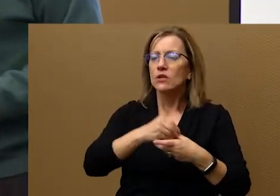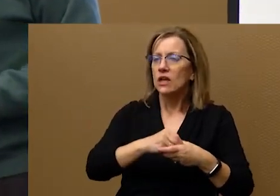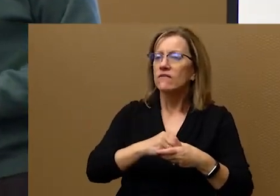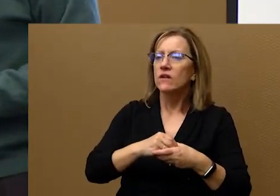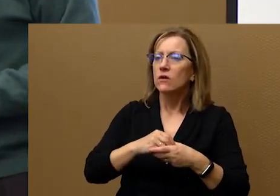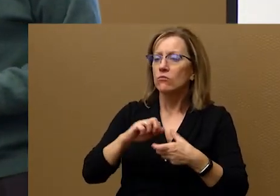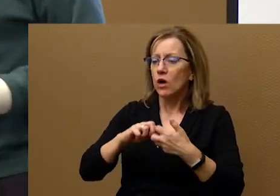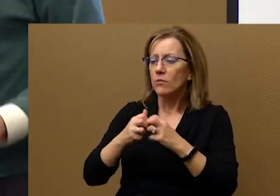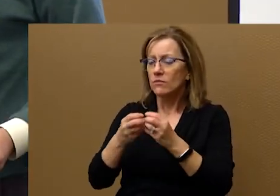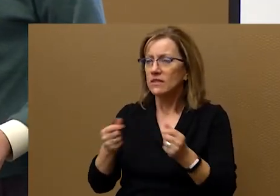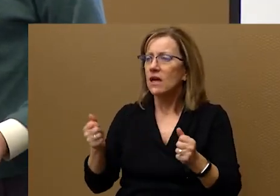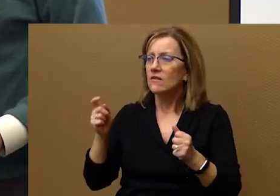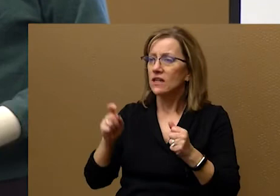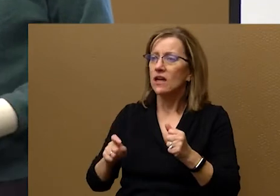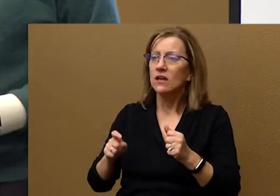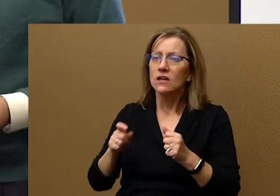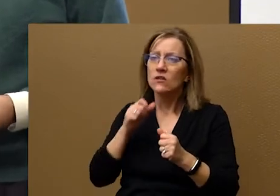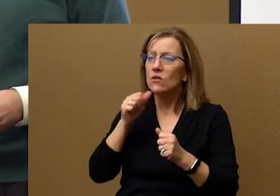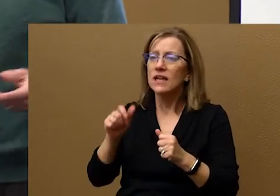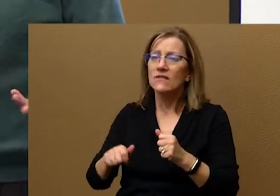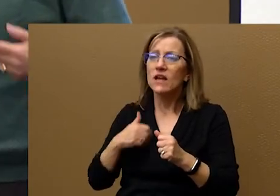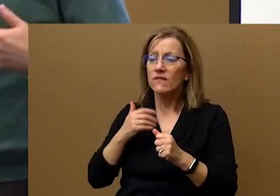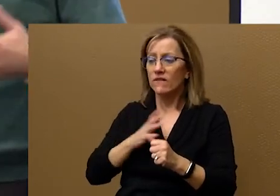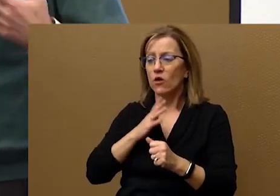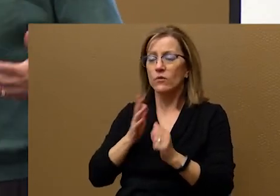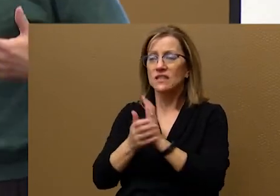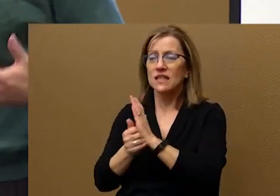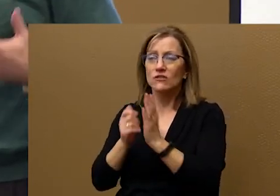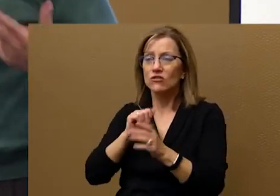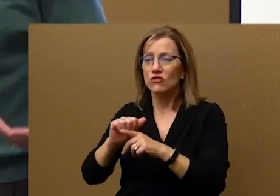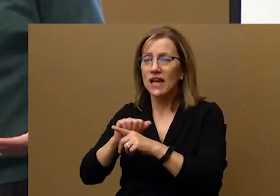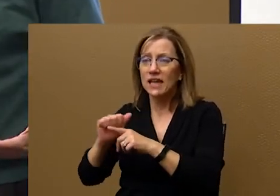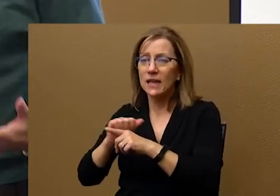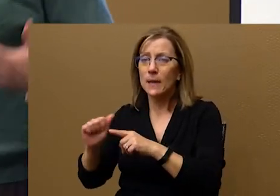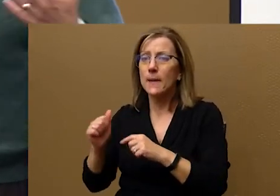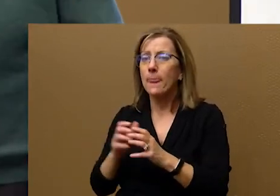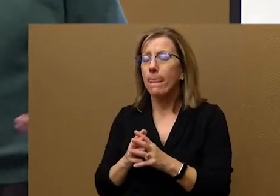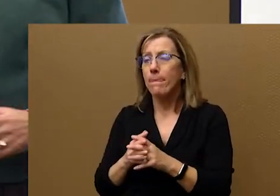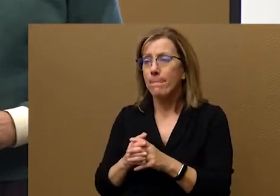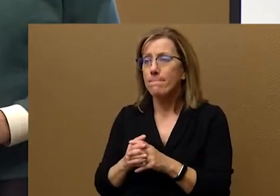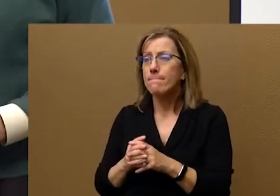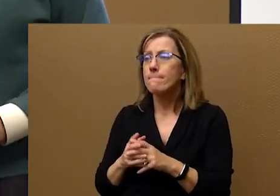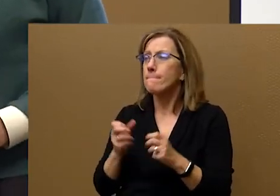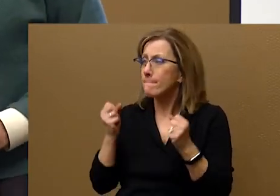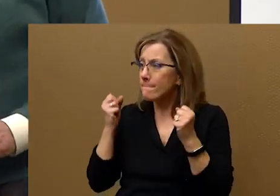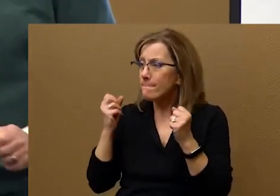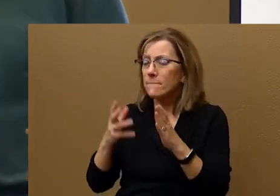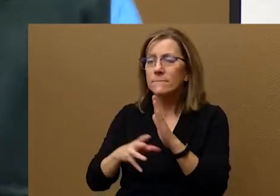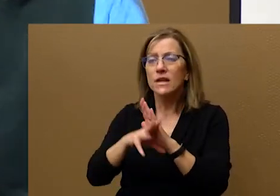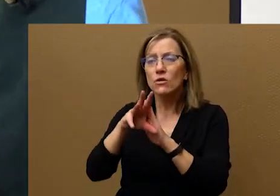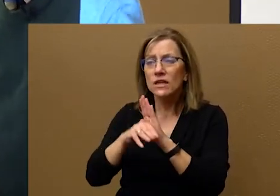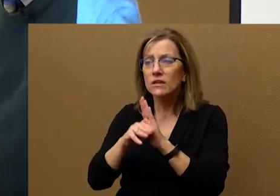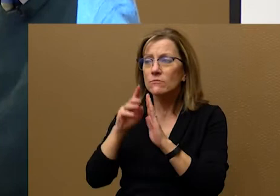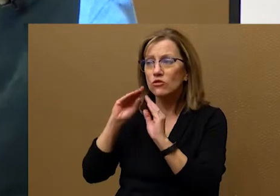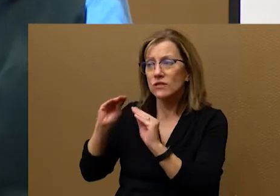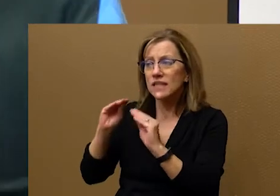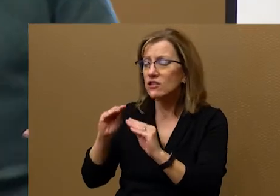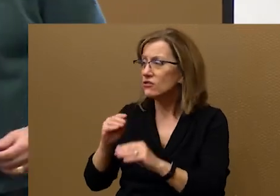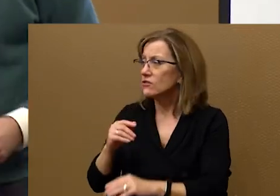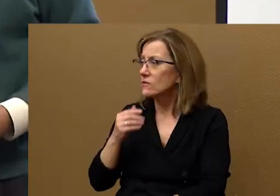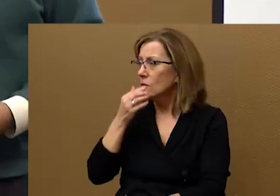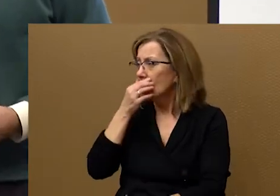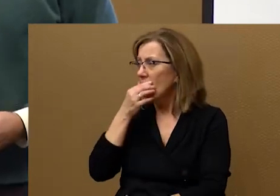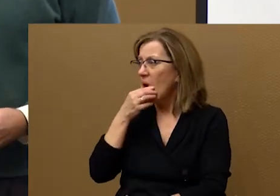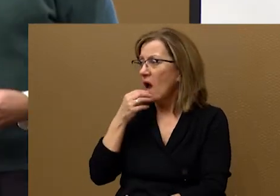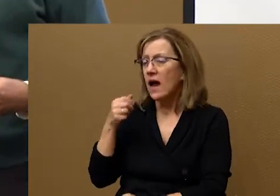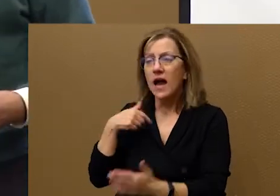training according to a curriculum. But in a lot of approaches, there actually are curriculi for teaching these skills. I think I read these